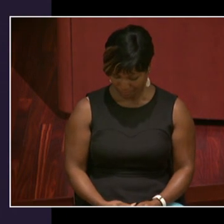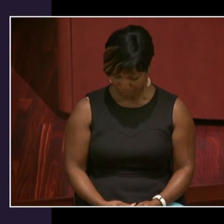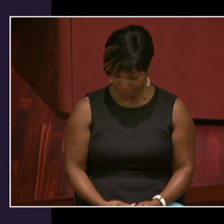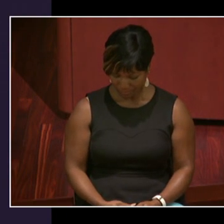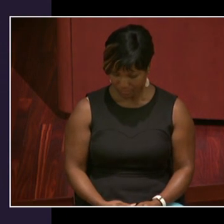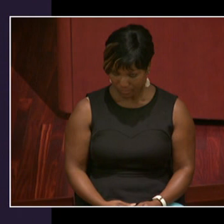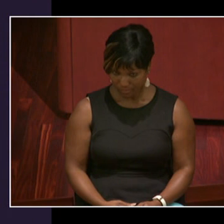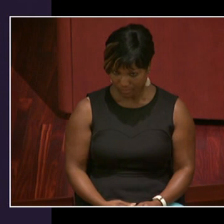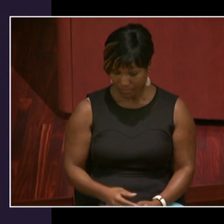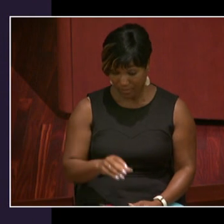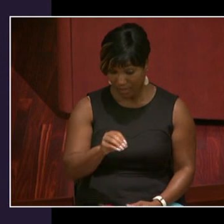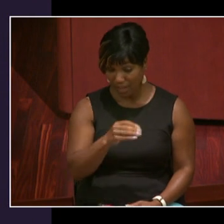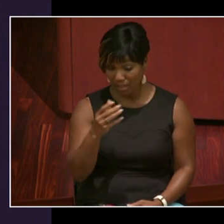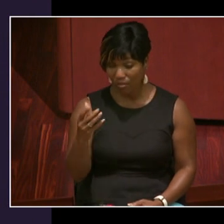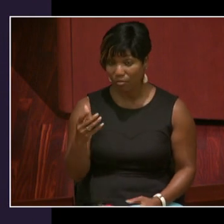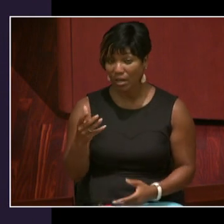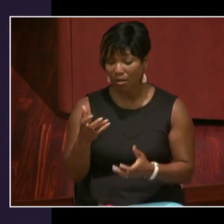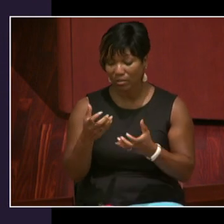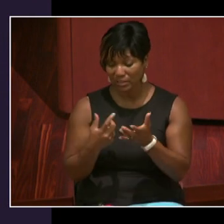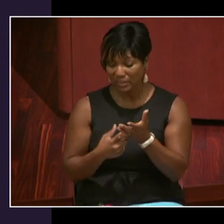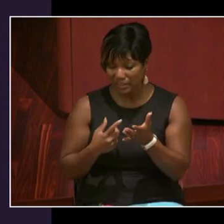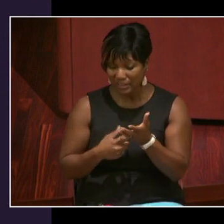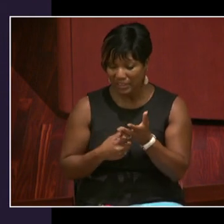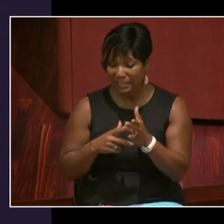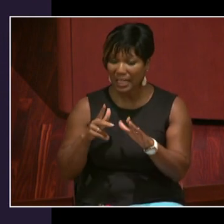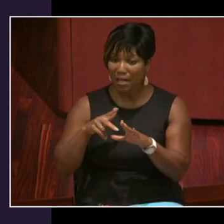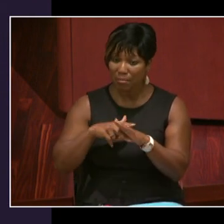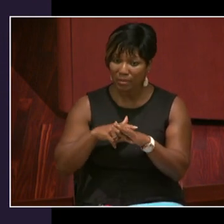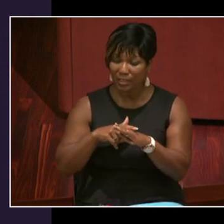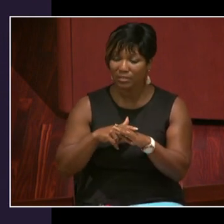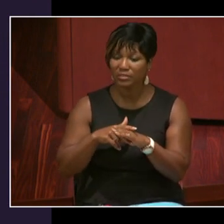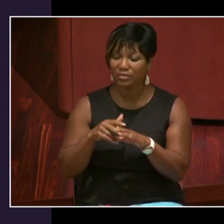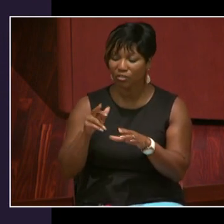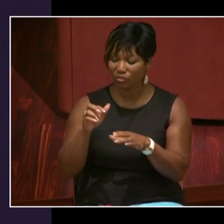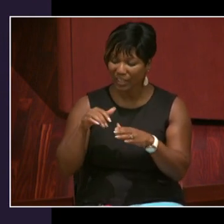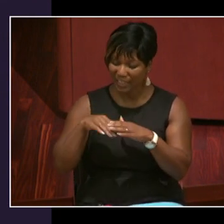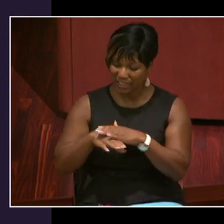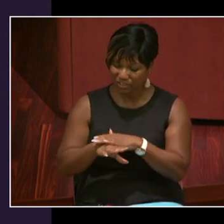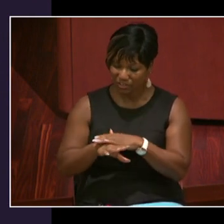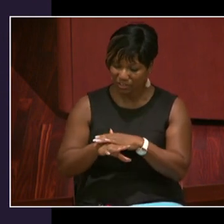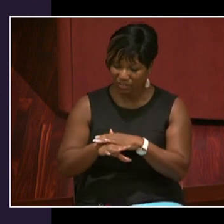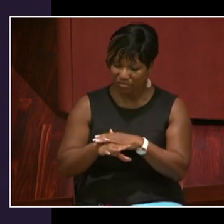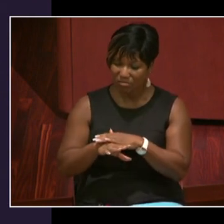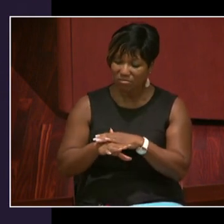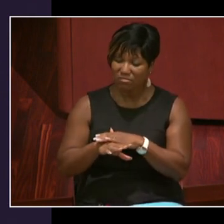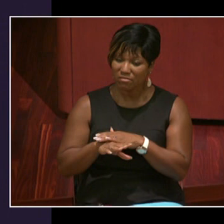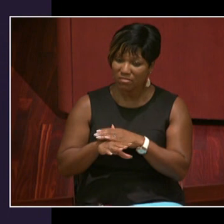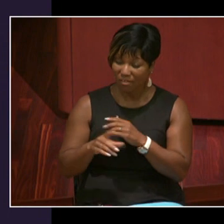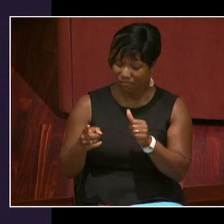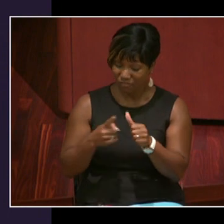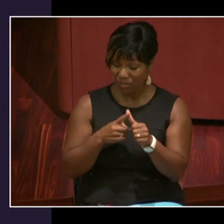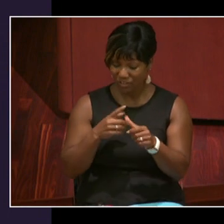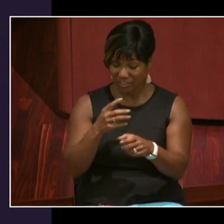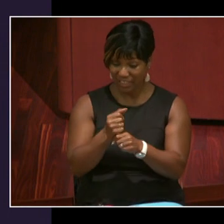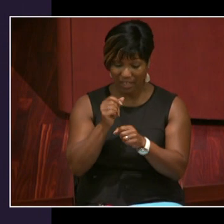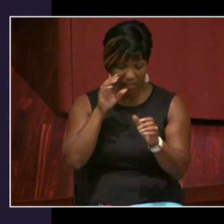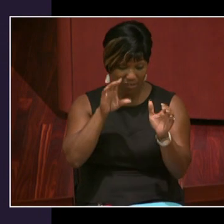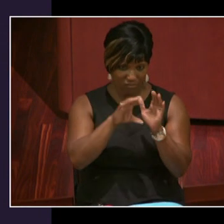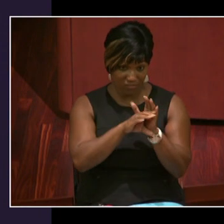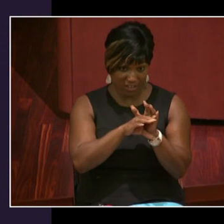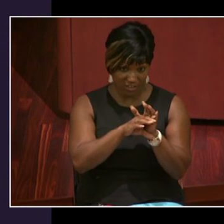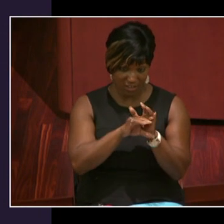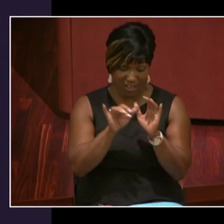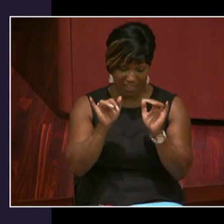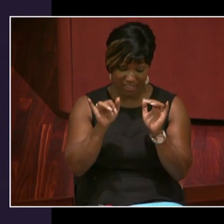Another one I wanted to mention is the application and permit to re-enter. First off, you're seeing, you get a photo, and again, that is an